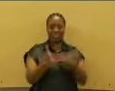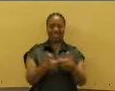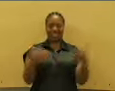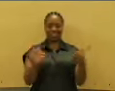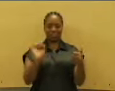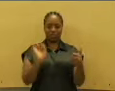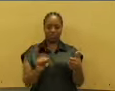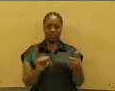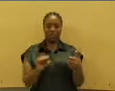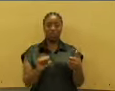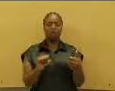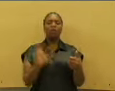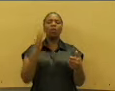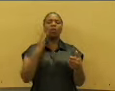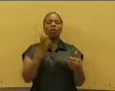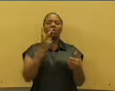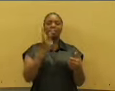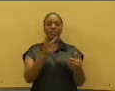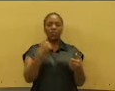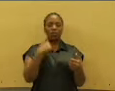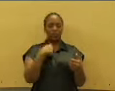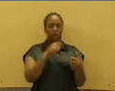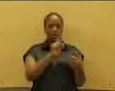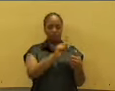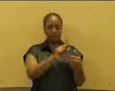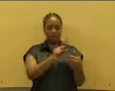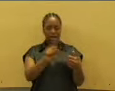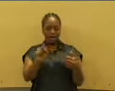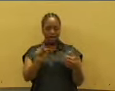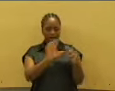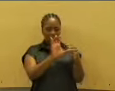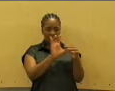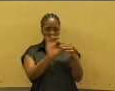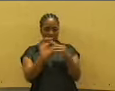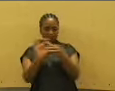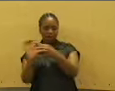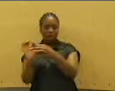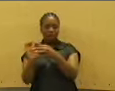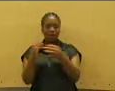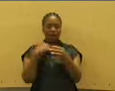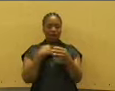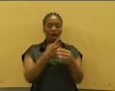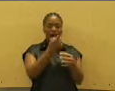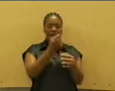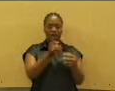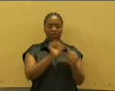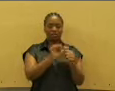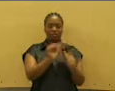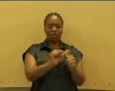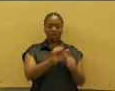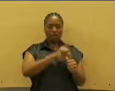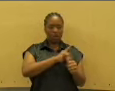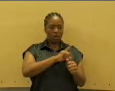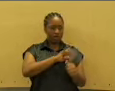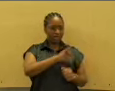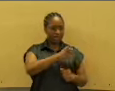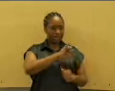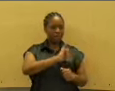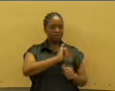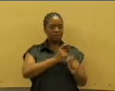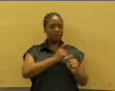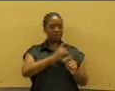this means is when we look at intersectionality, it's one of the concepts we can use to try and understand better injustices and to work on